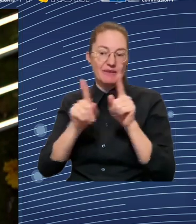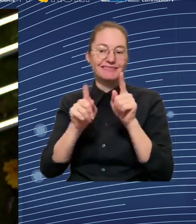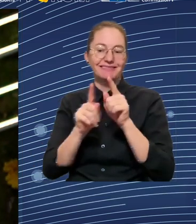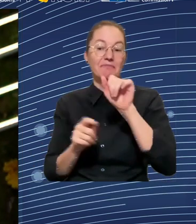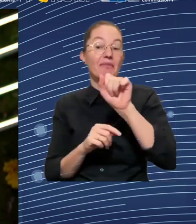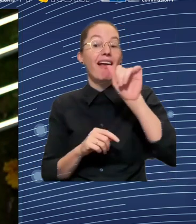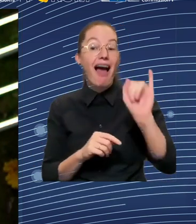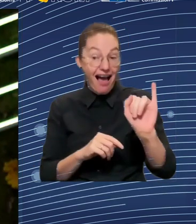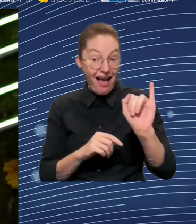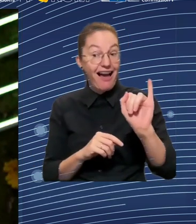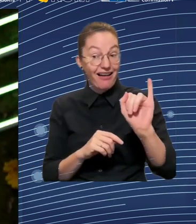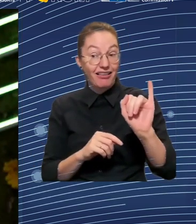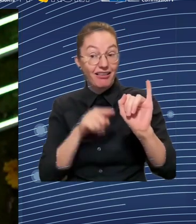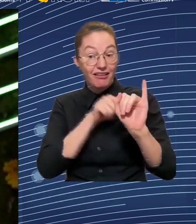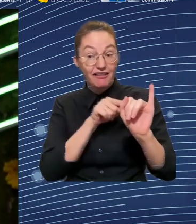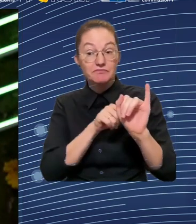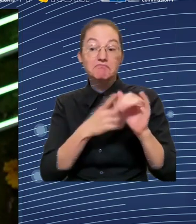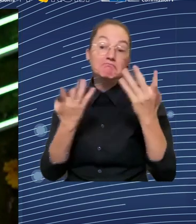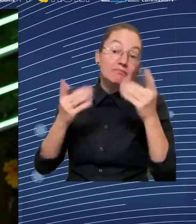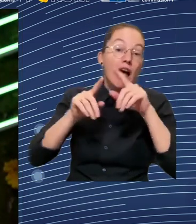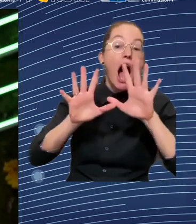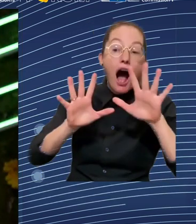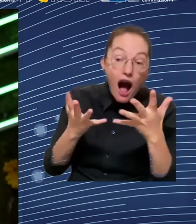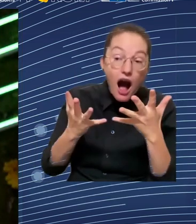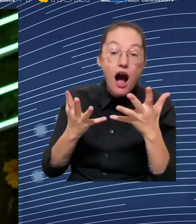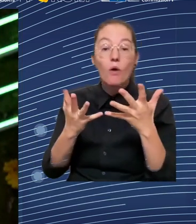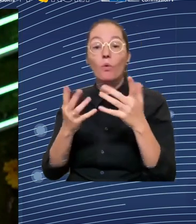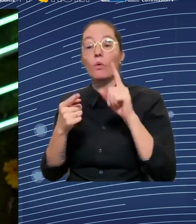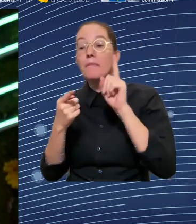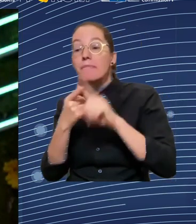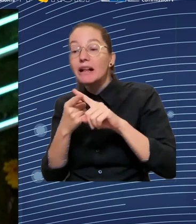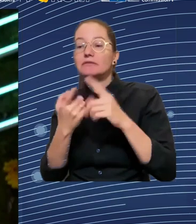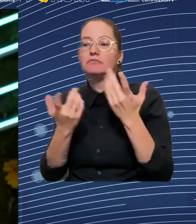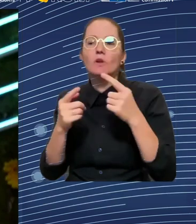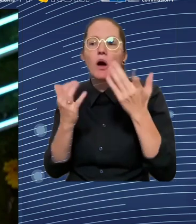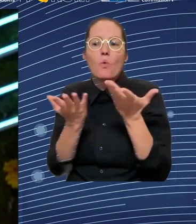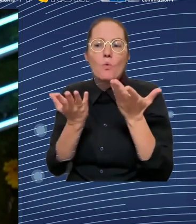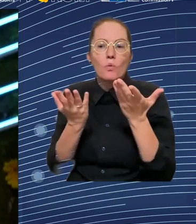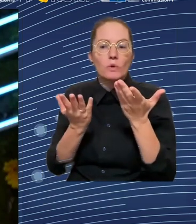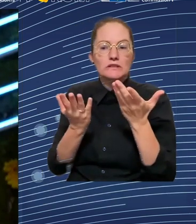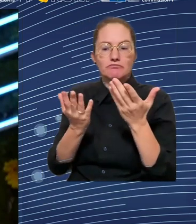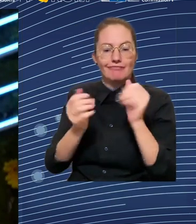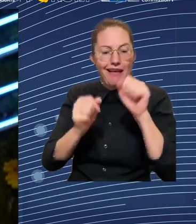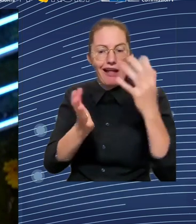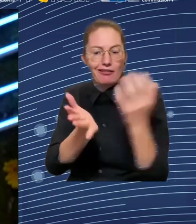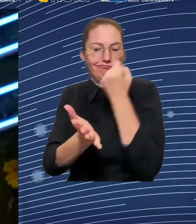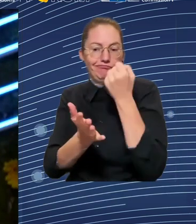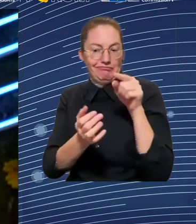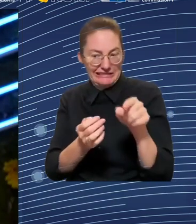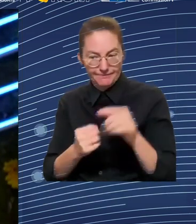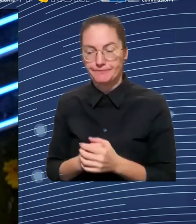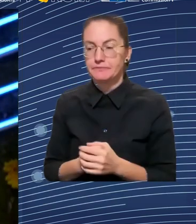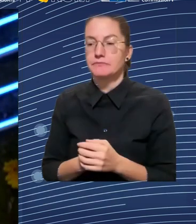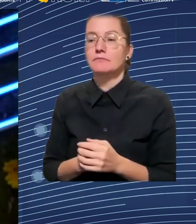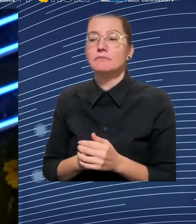members, we have 70 million businesses, we have 15 million jobs opening on the platform at any given time. Without AI, we just